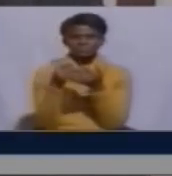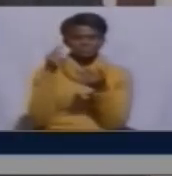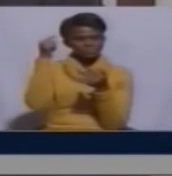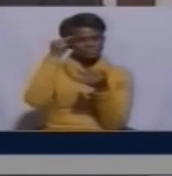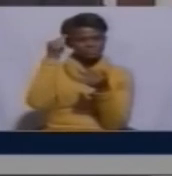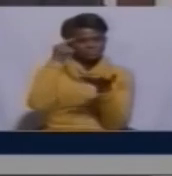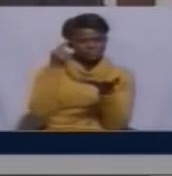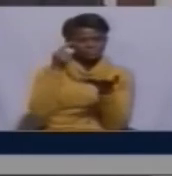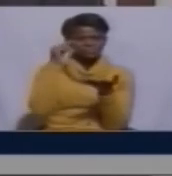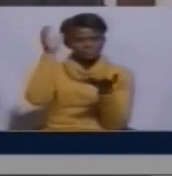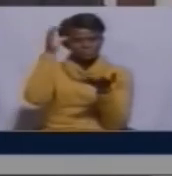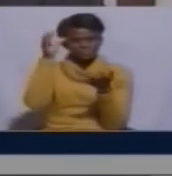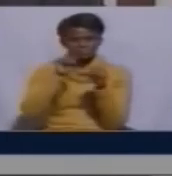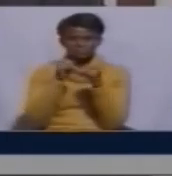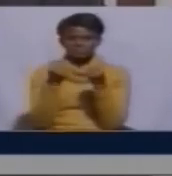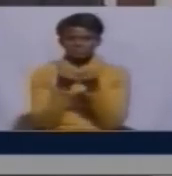government, the civil society